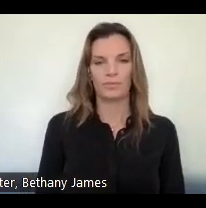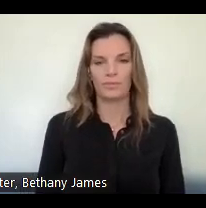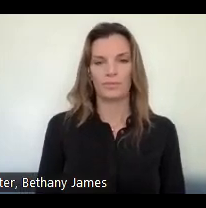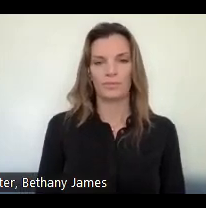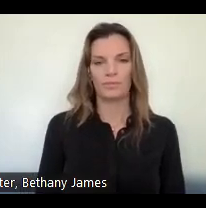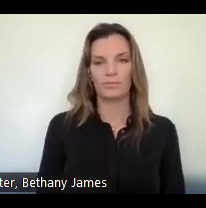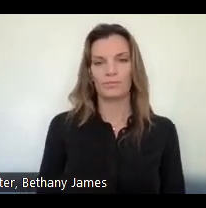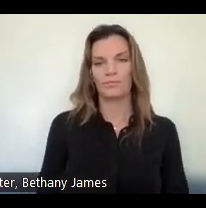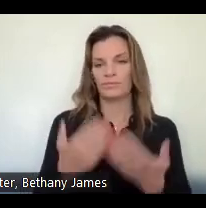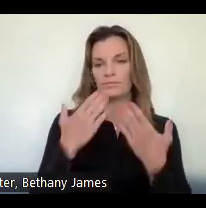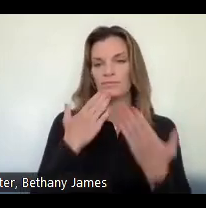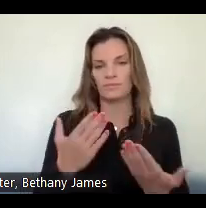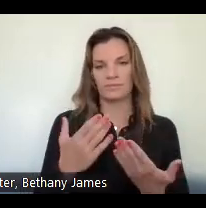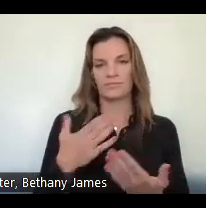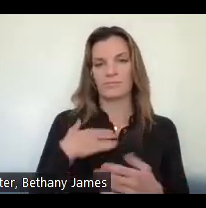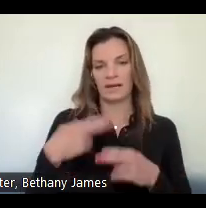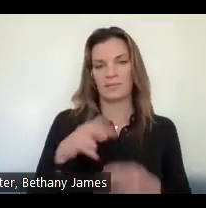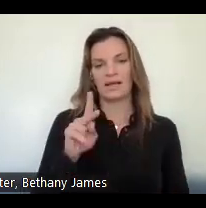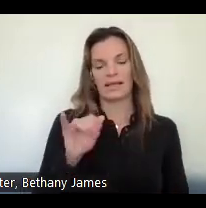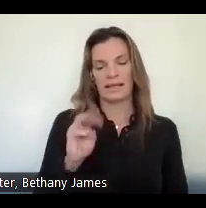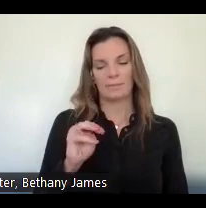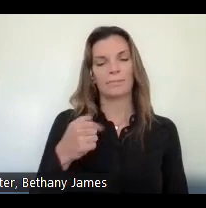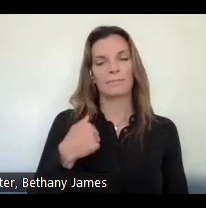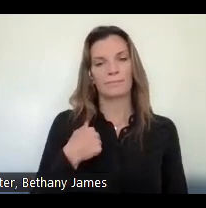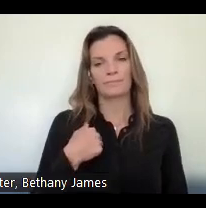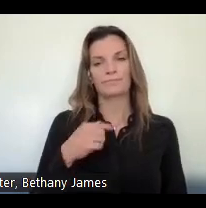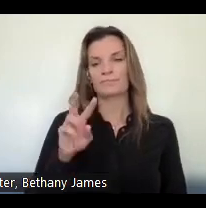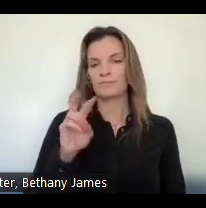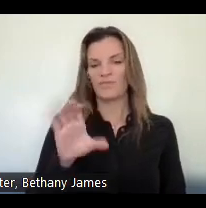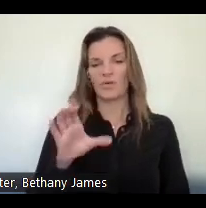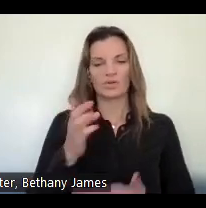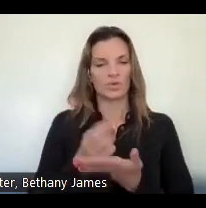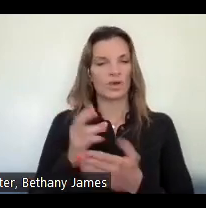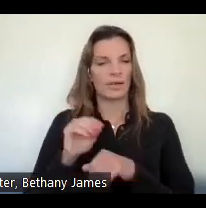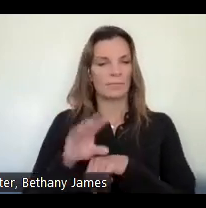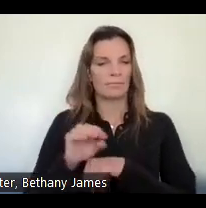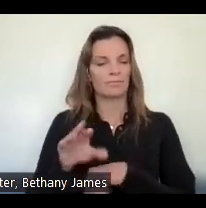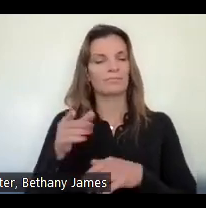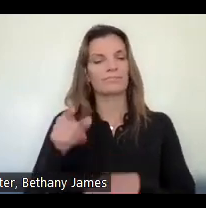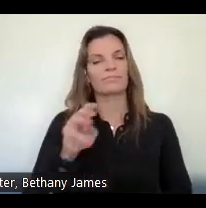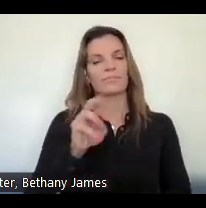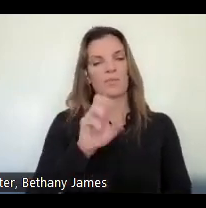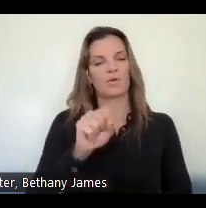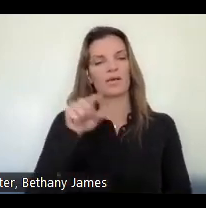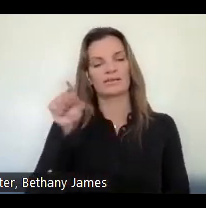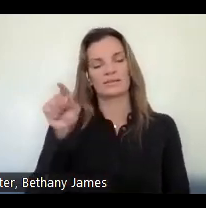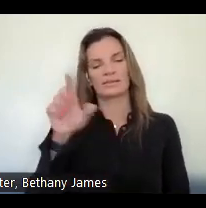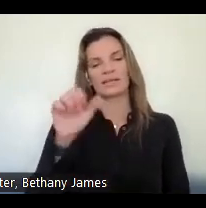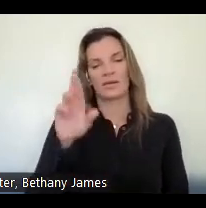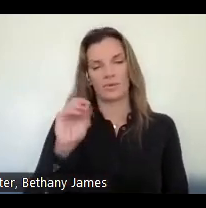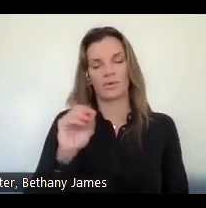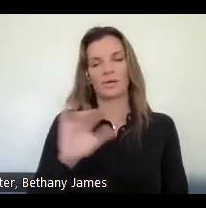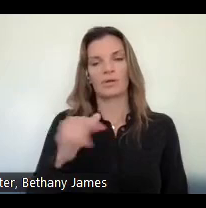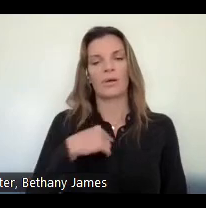Thank you, Christina. So my name is Kim Meyer. Like she said, I'm a vocational rehabilitation counselor working in the MRS Carroll office, and I'm also an